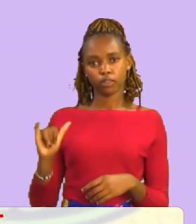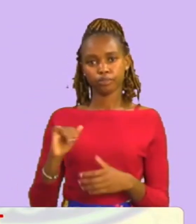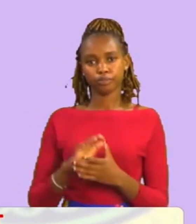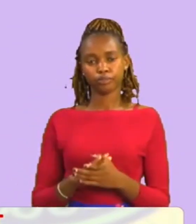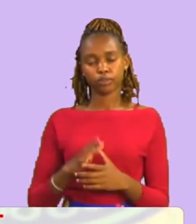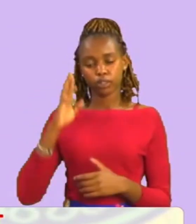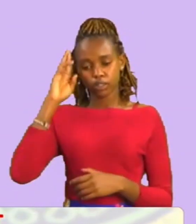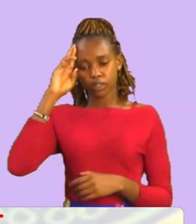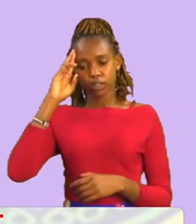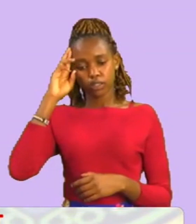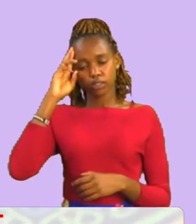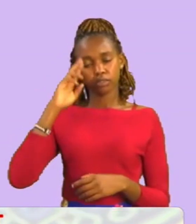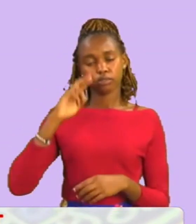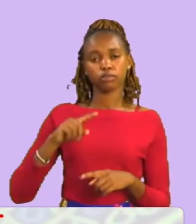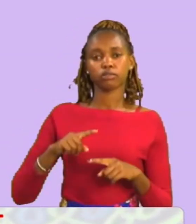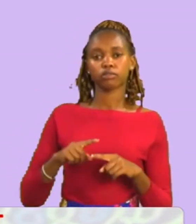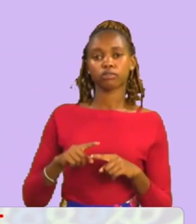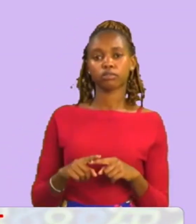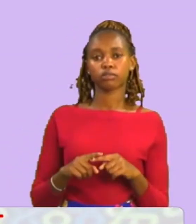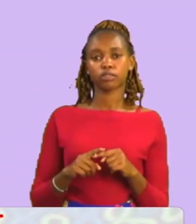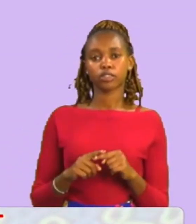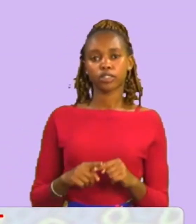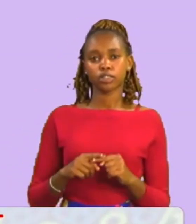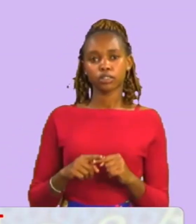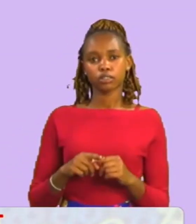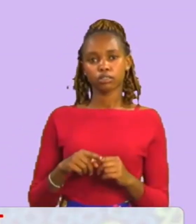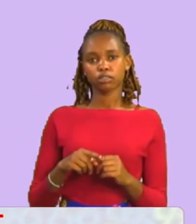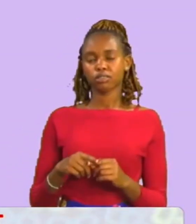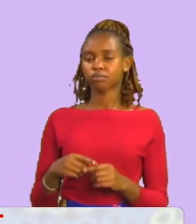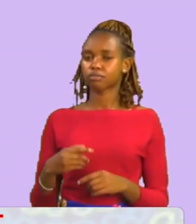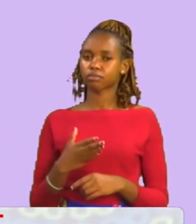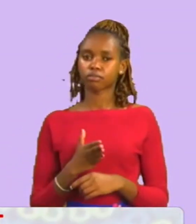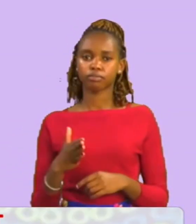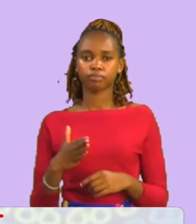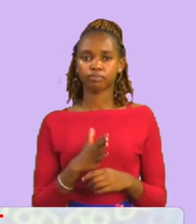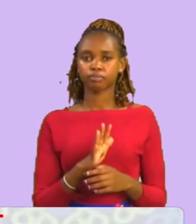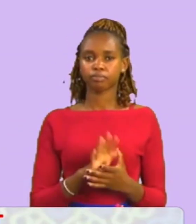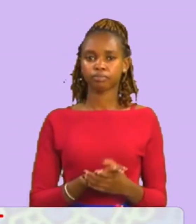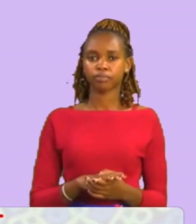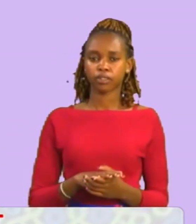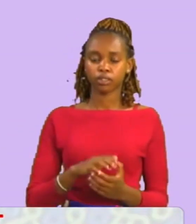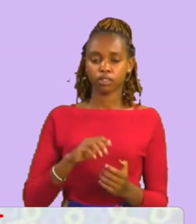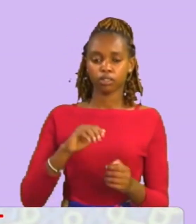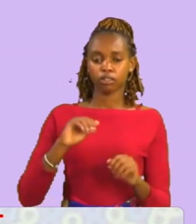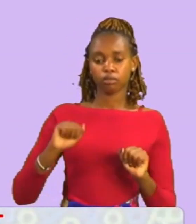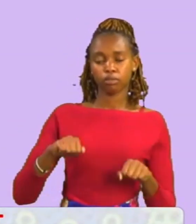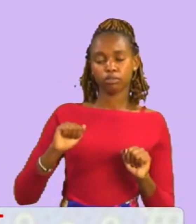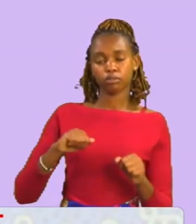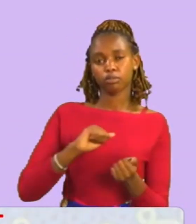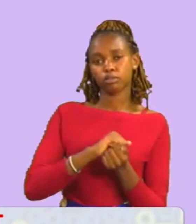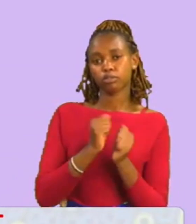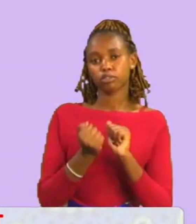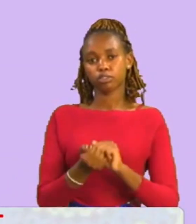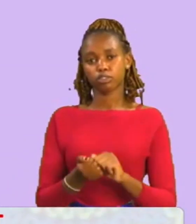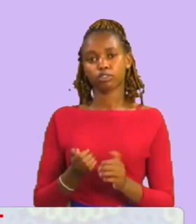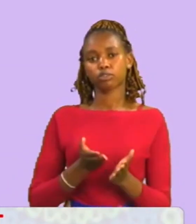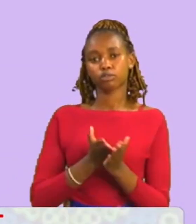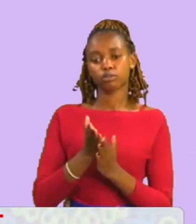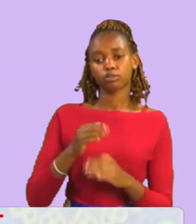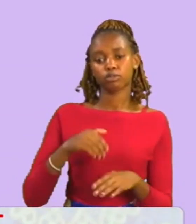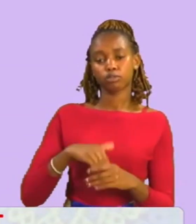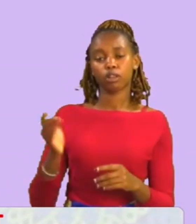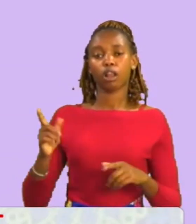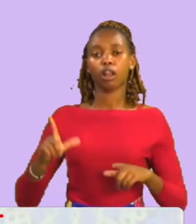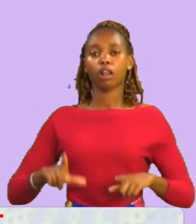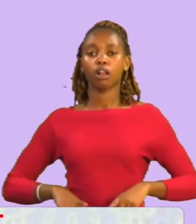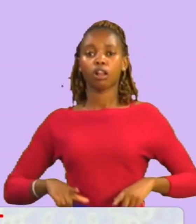flexibility. Okay, purpose demands flexibility because it can actually shift and change throughout life. Yes, that's what we're